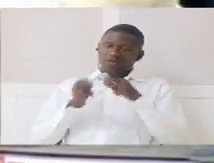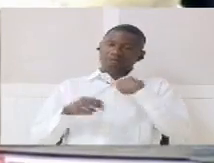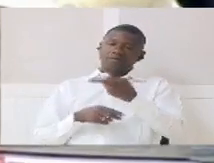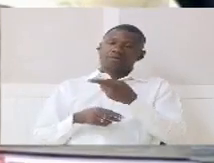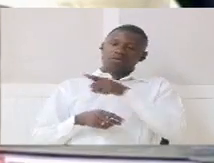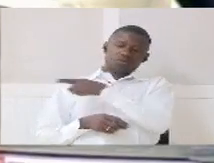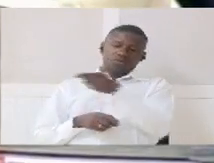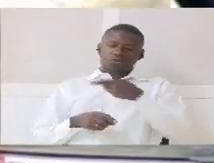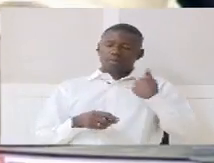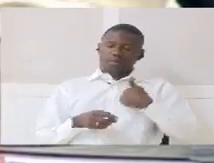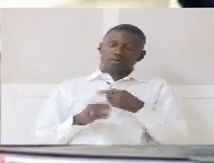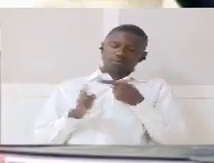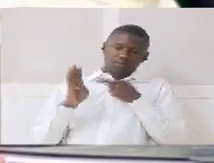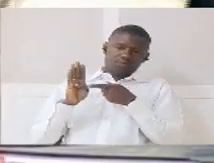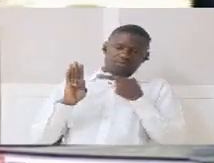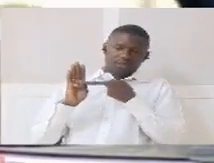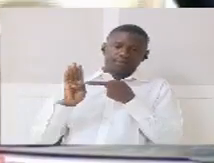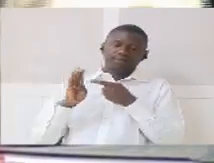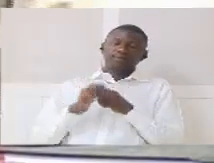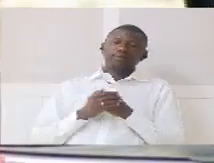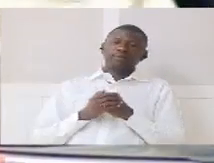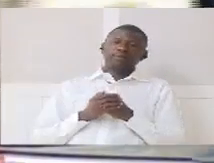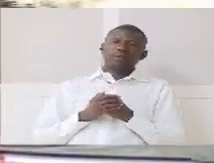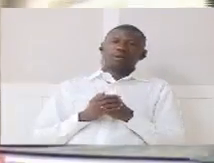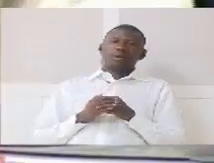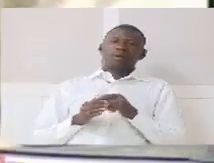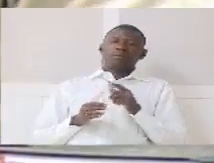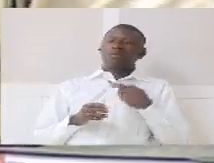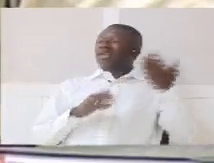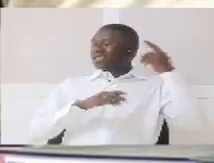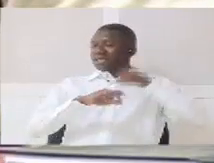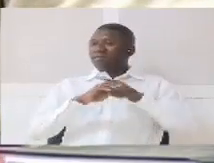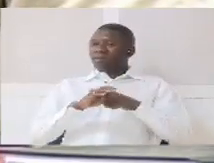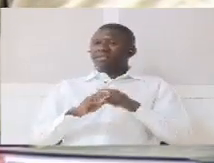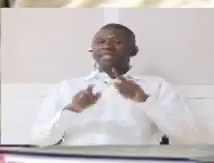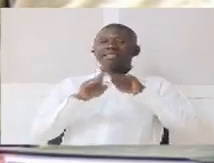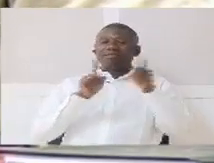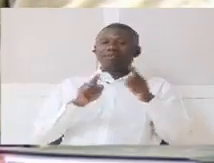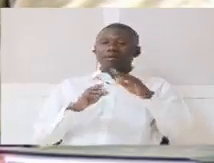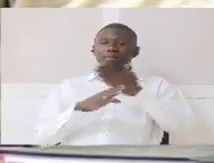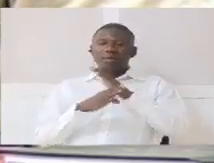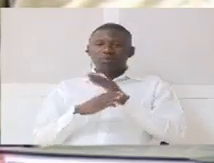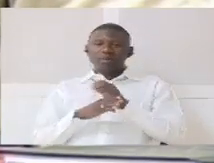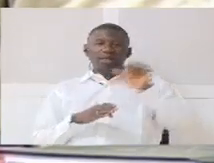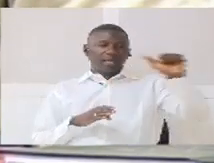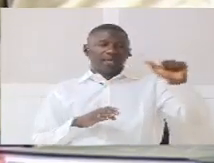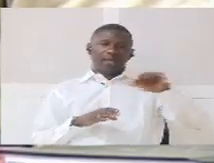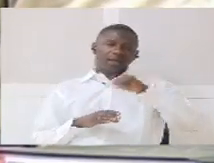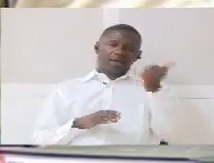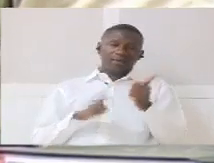was recommended for them. But what the difference in BJ is very slight. Slight difference low. But at that time, the difference is very